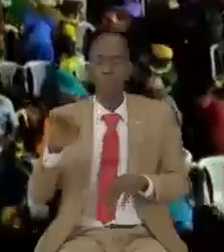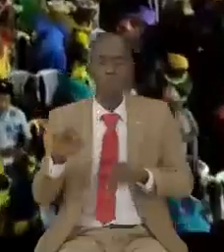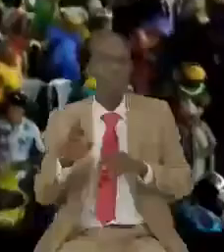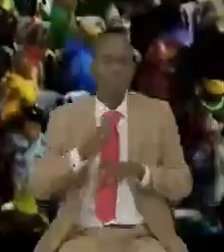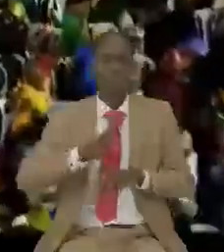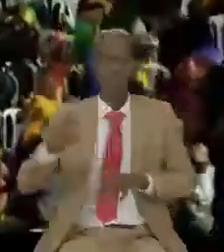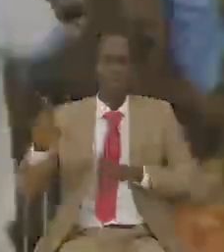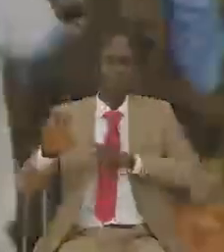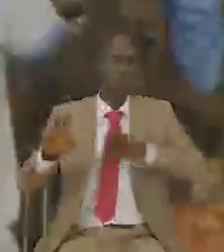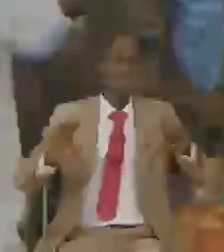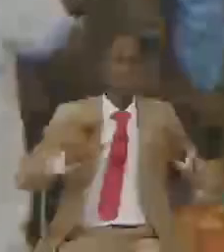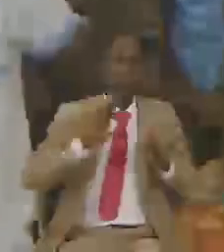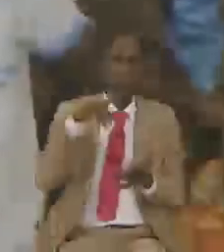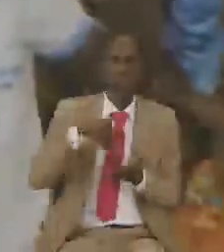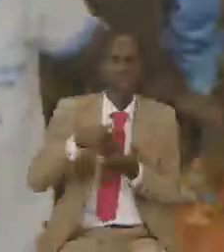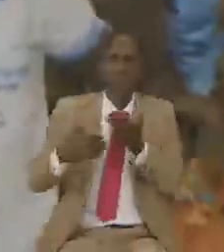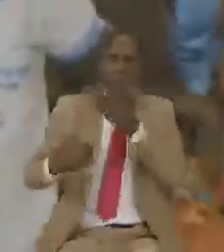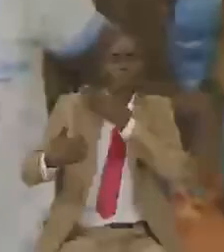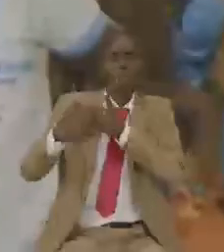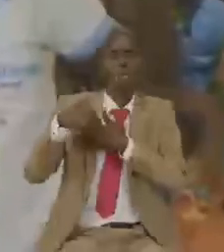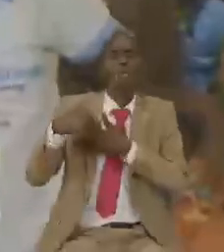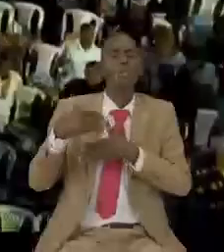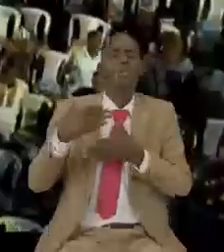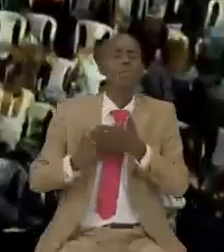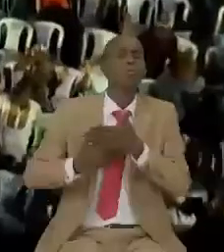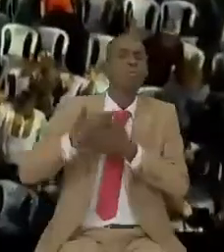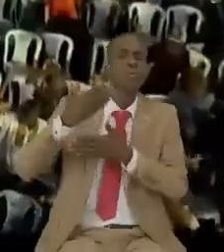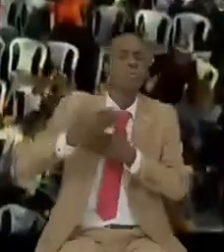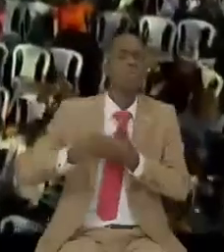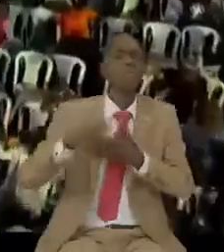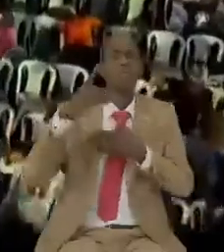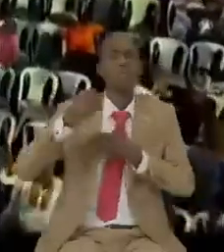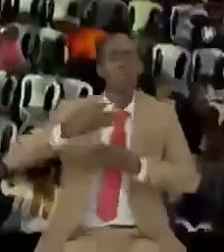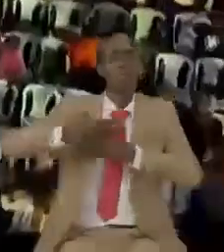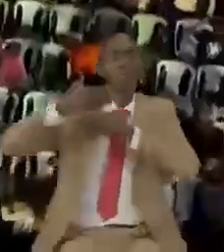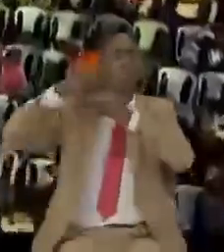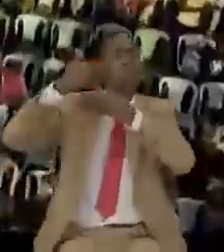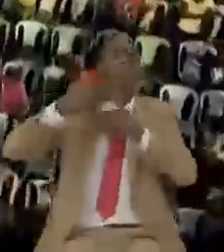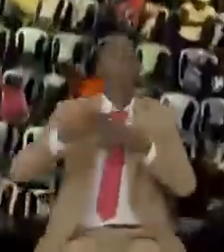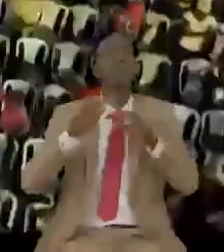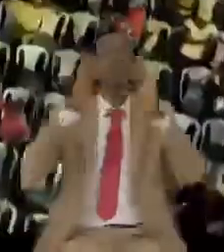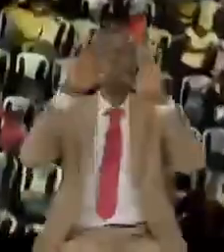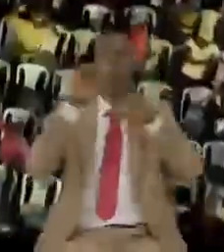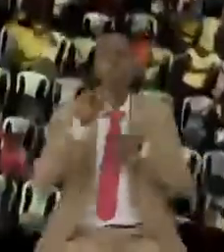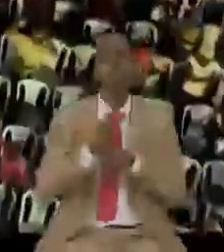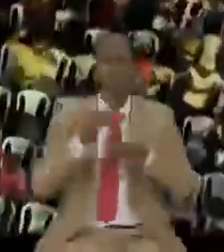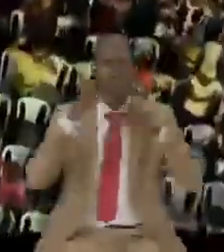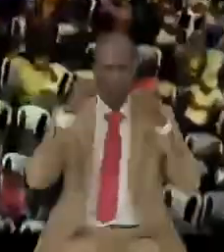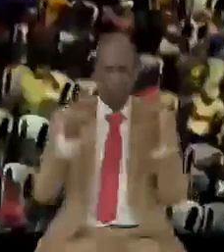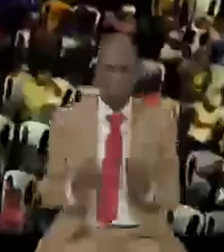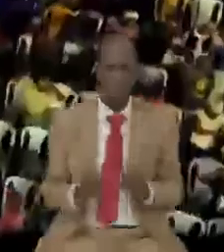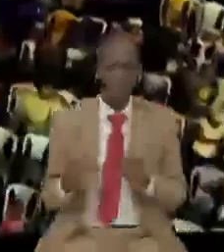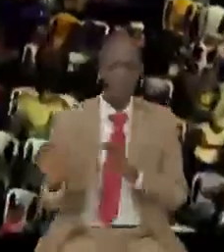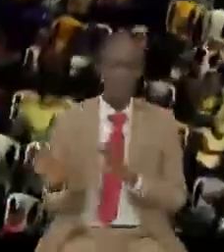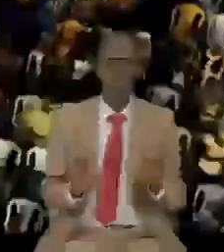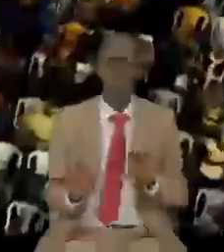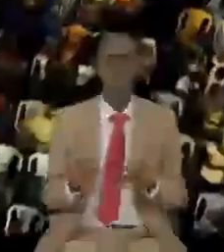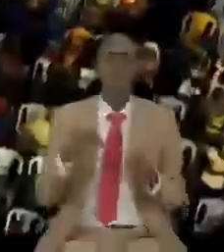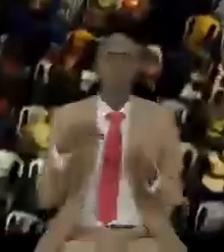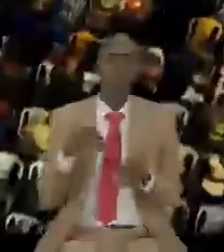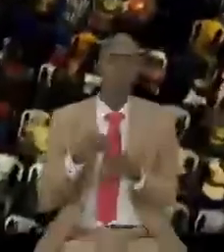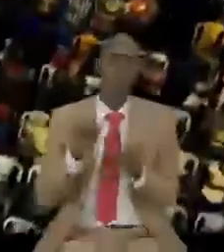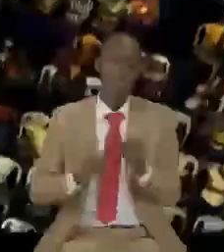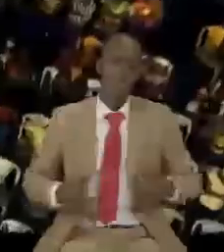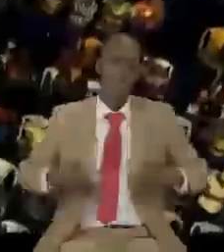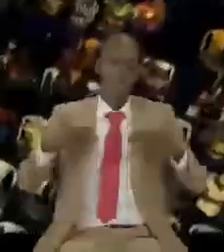at the back, beyond the fence, Lord, miracle, power, performance, now in Jesus'